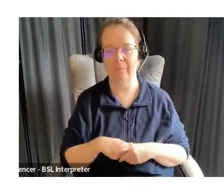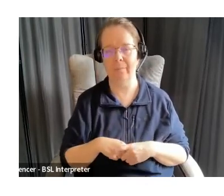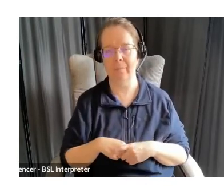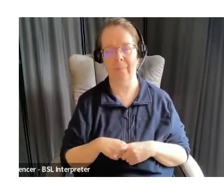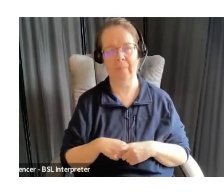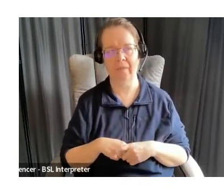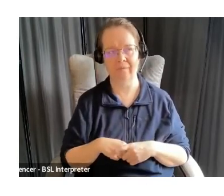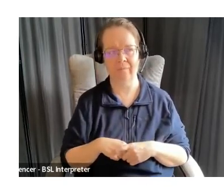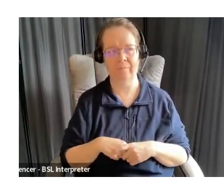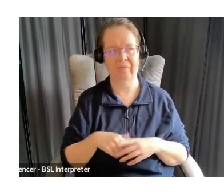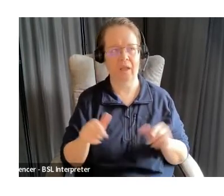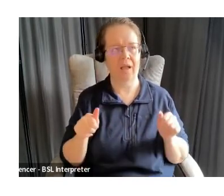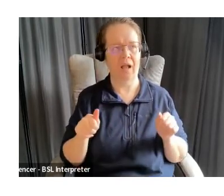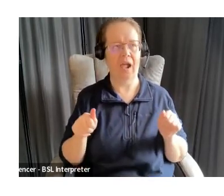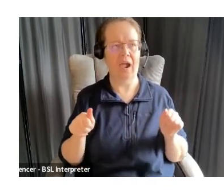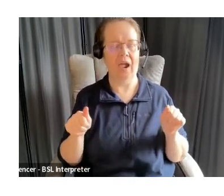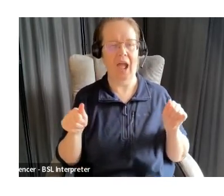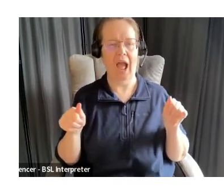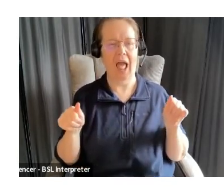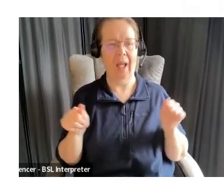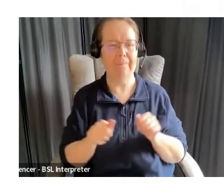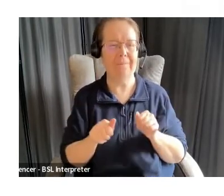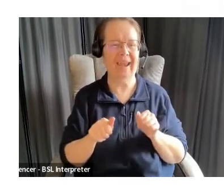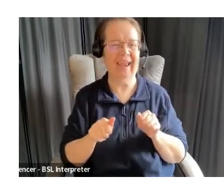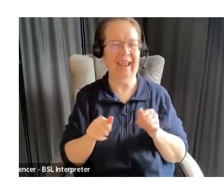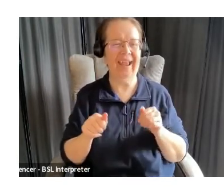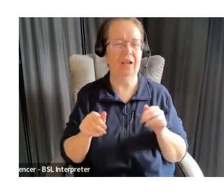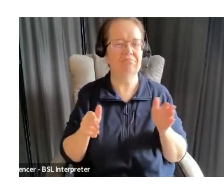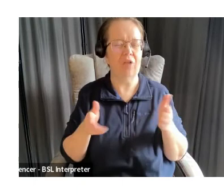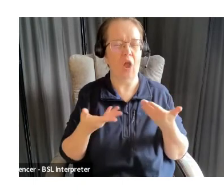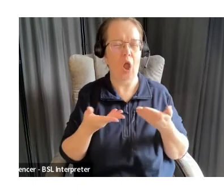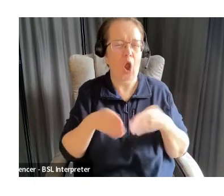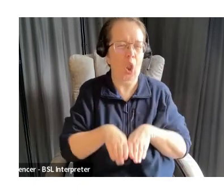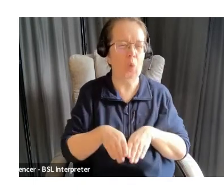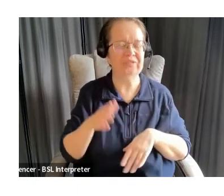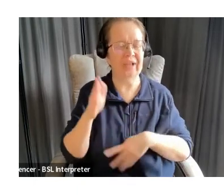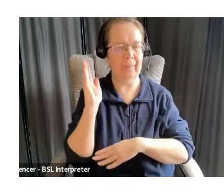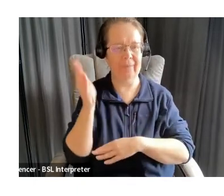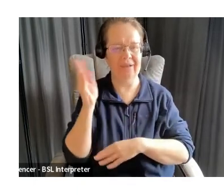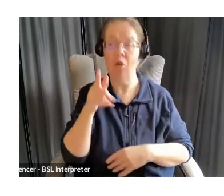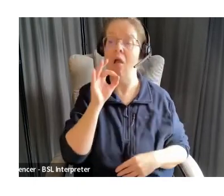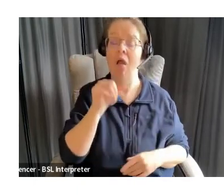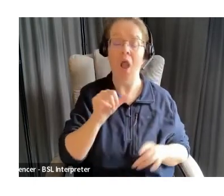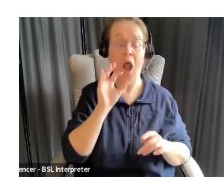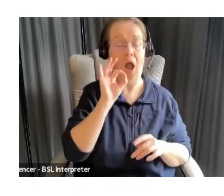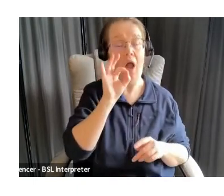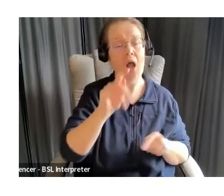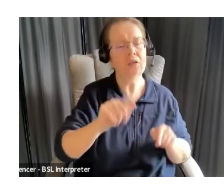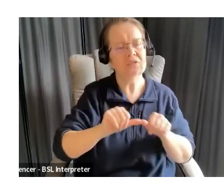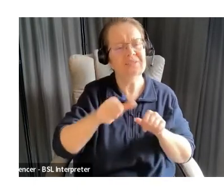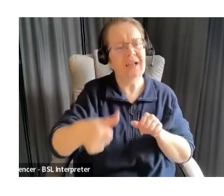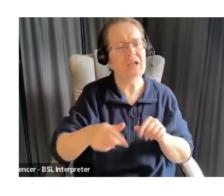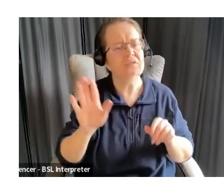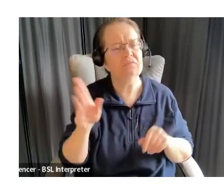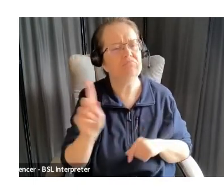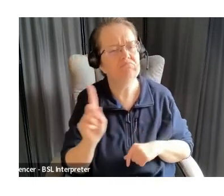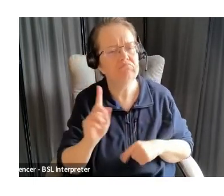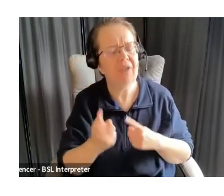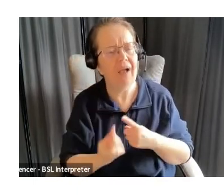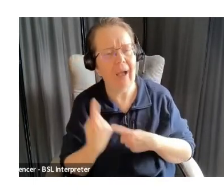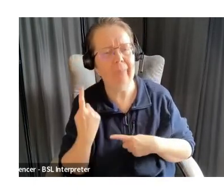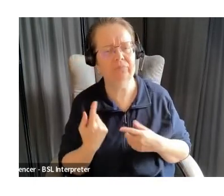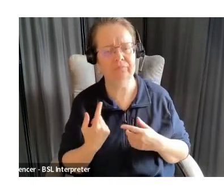a mini elevator closing pitch. Always ask about the next steps. Most interviewers will kind